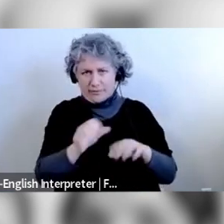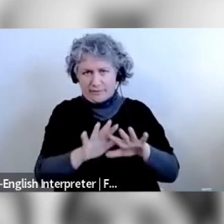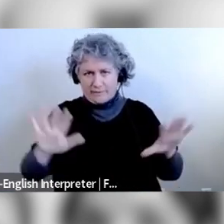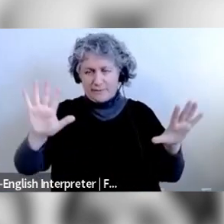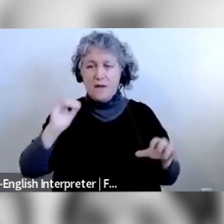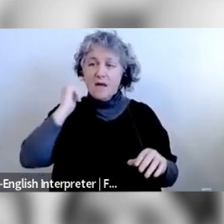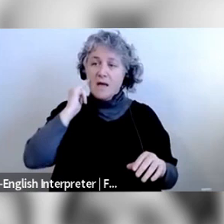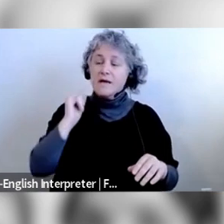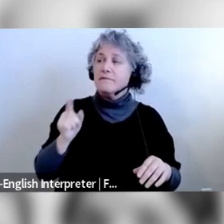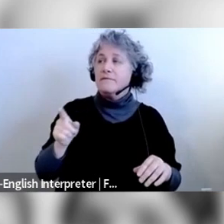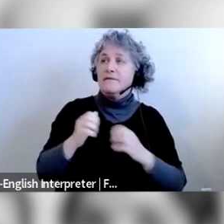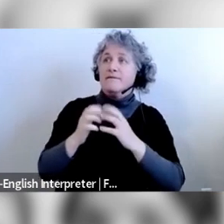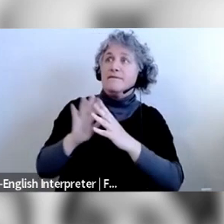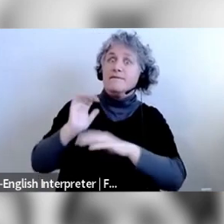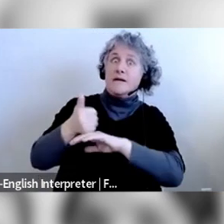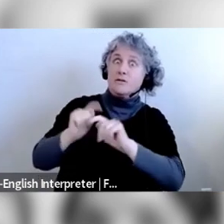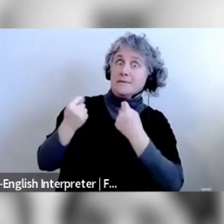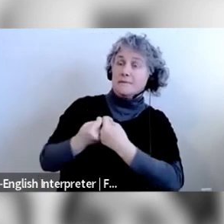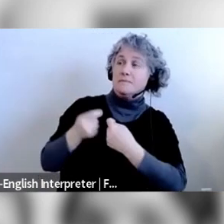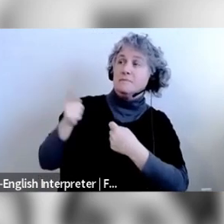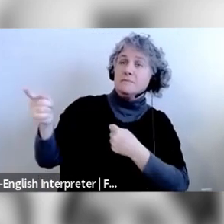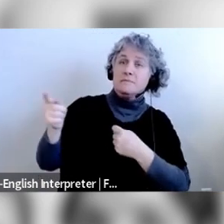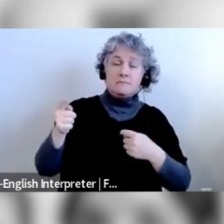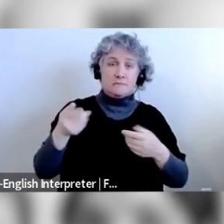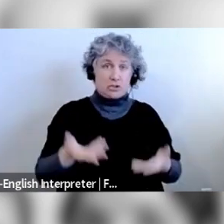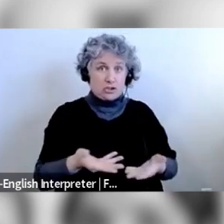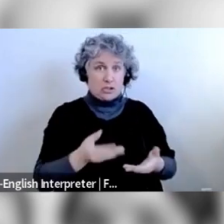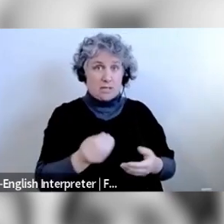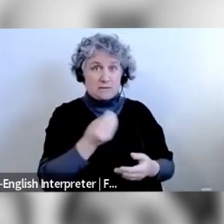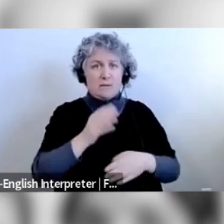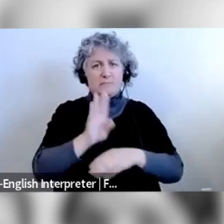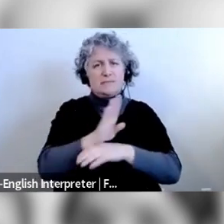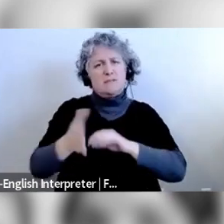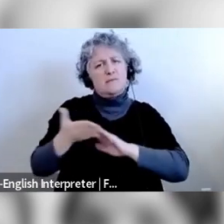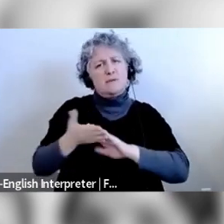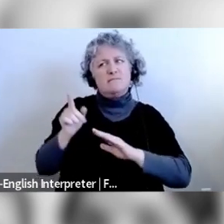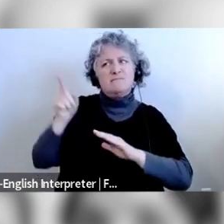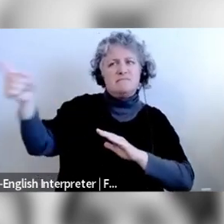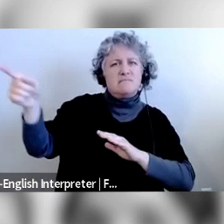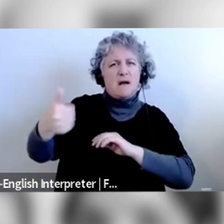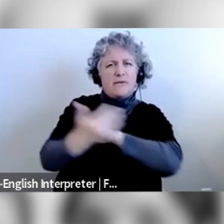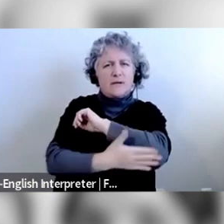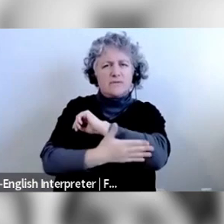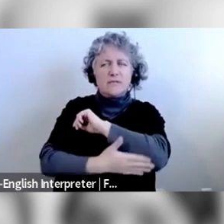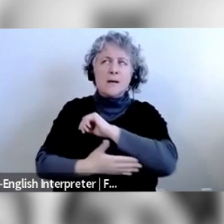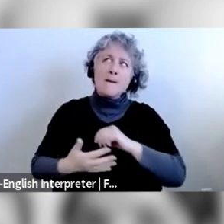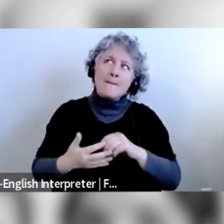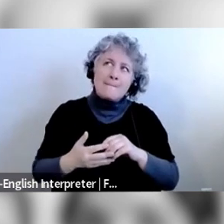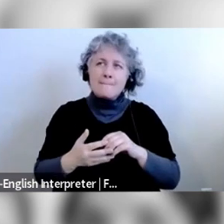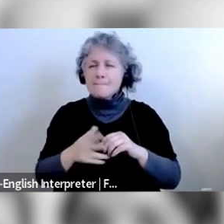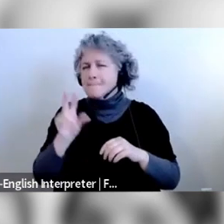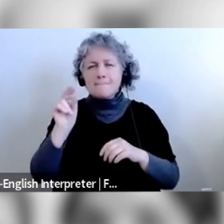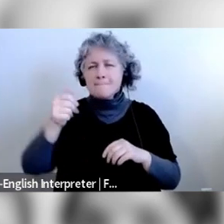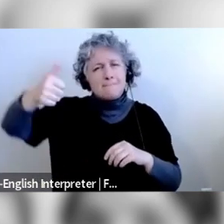was the case where your foundership team was just located in Ontario, but your business operations are still taking place elsewhere, you would